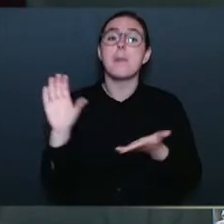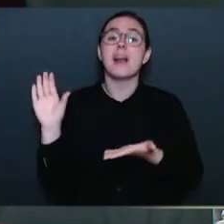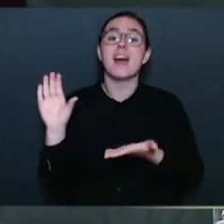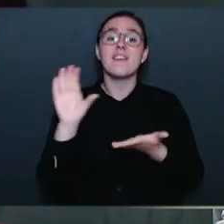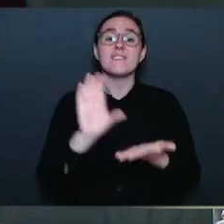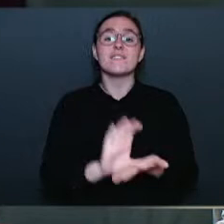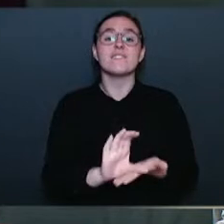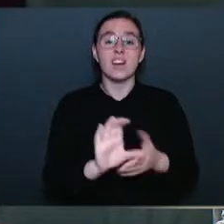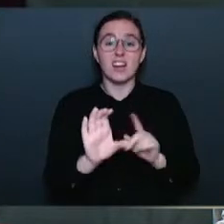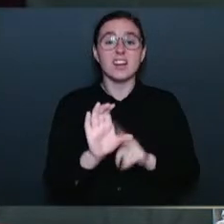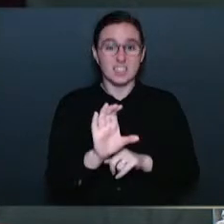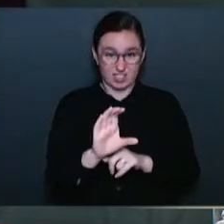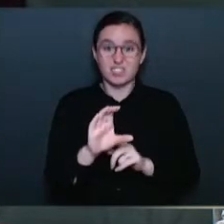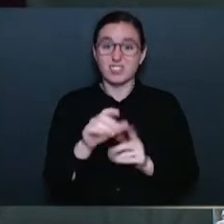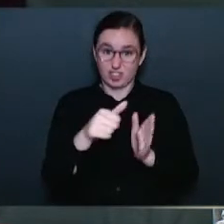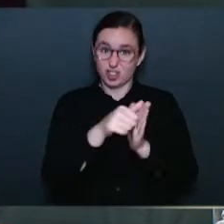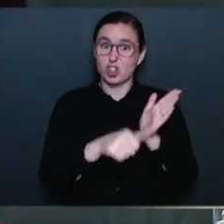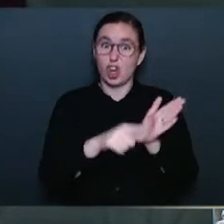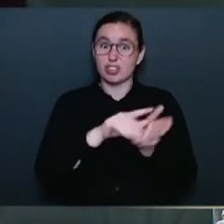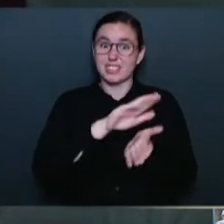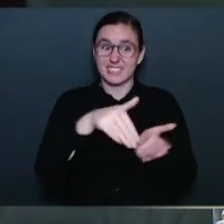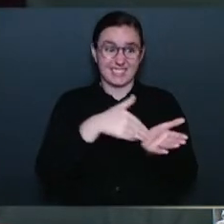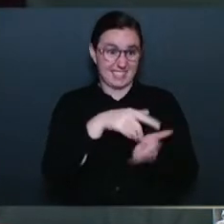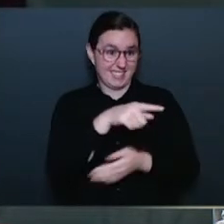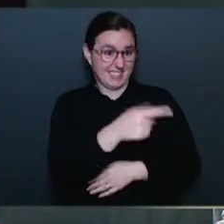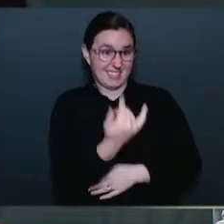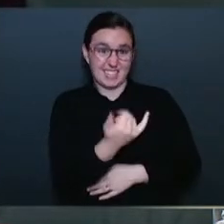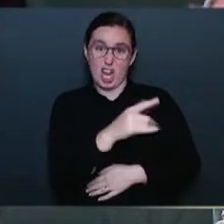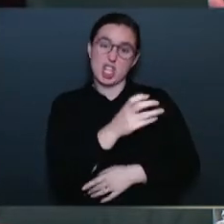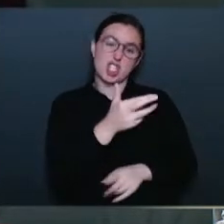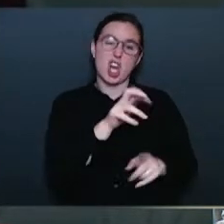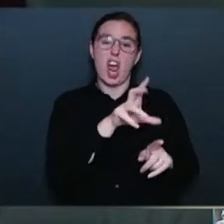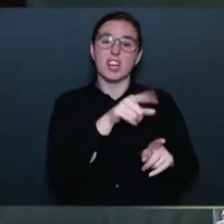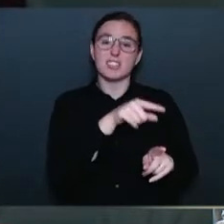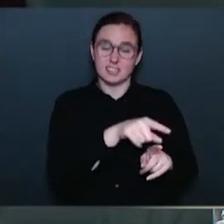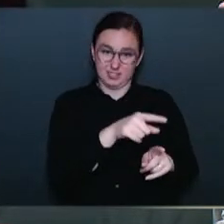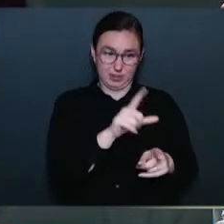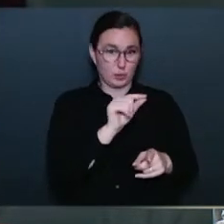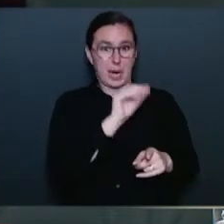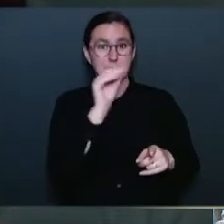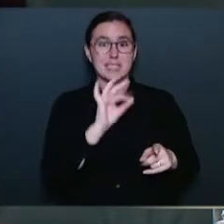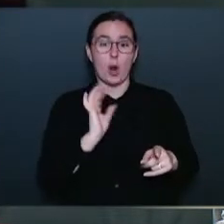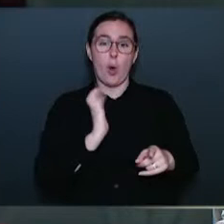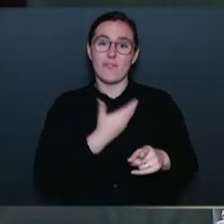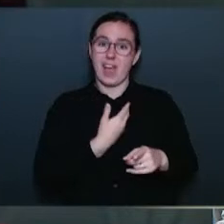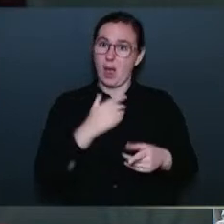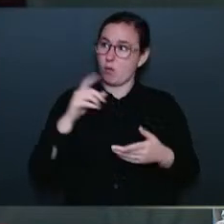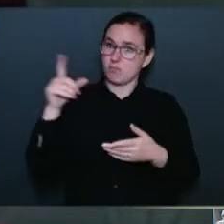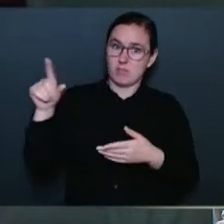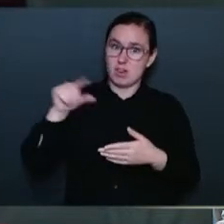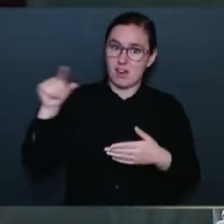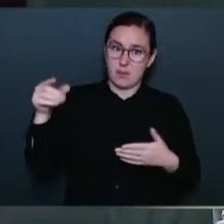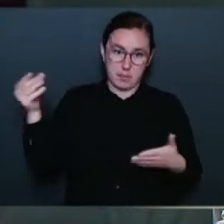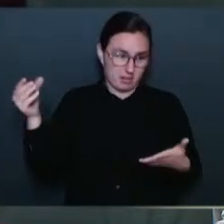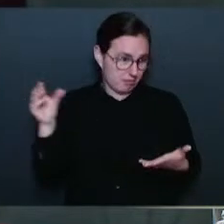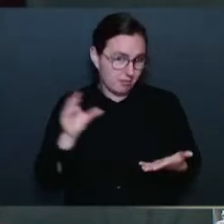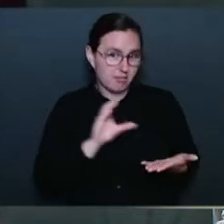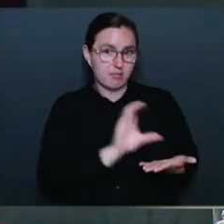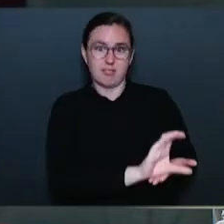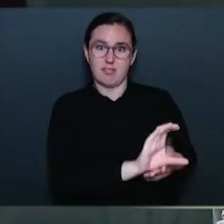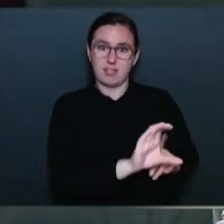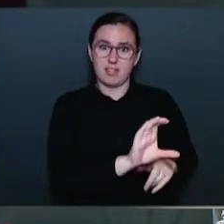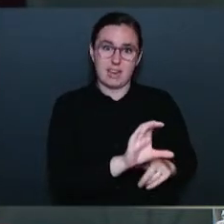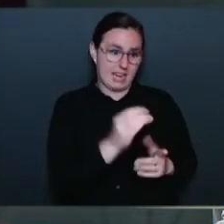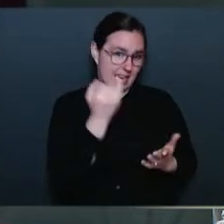all publicly funded surgeries in our provinces if we had voted to endorse that we actually would have reduced the capacity for